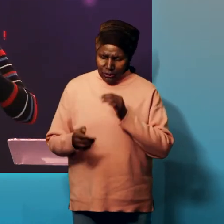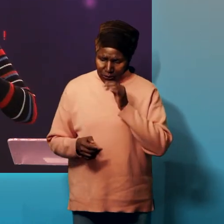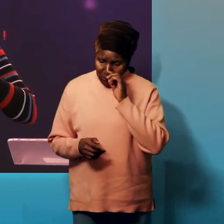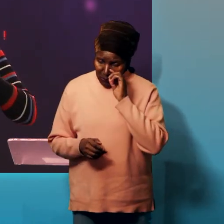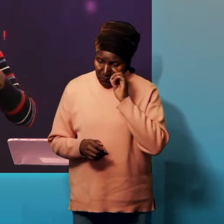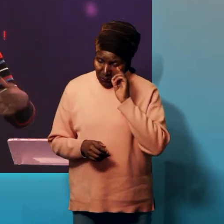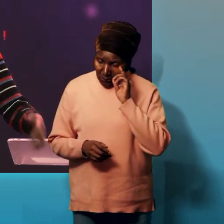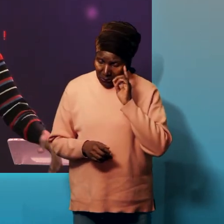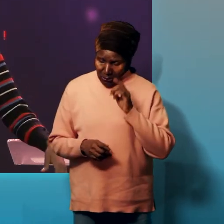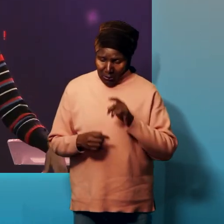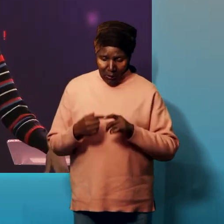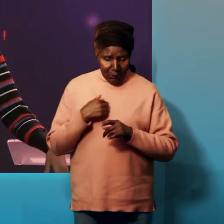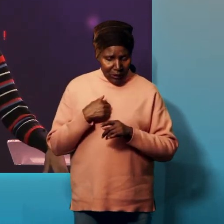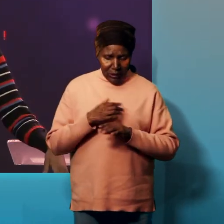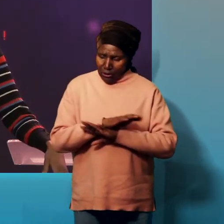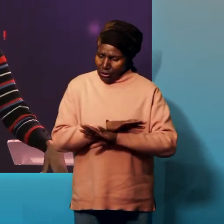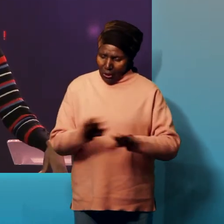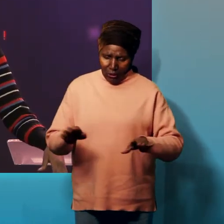I am not condemned